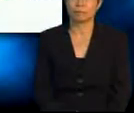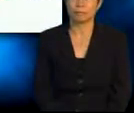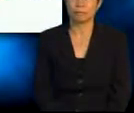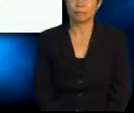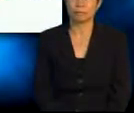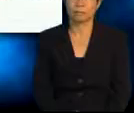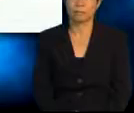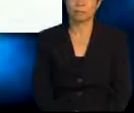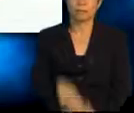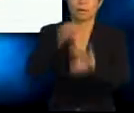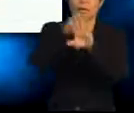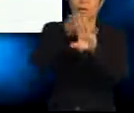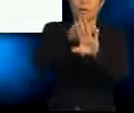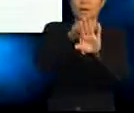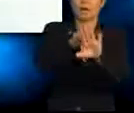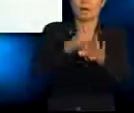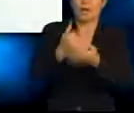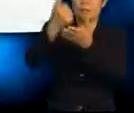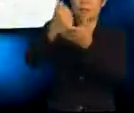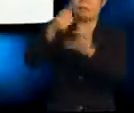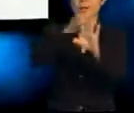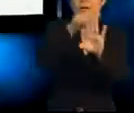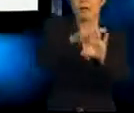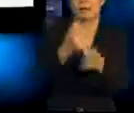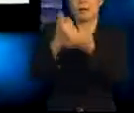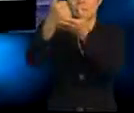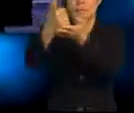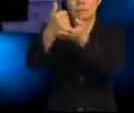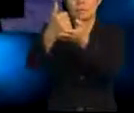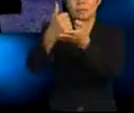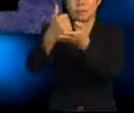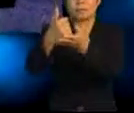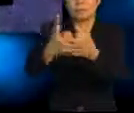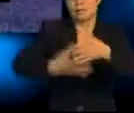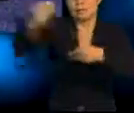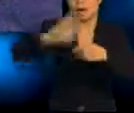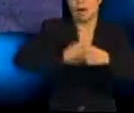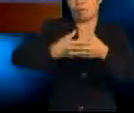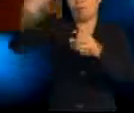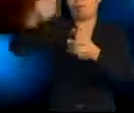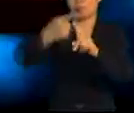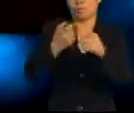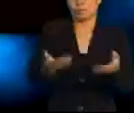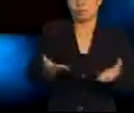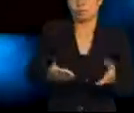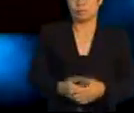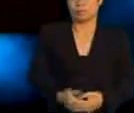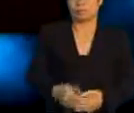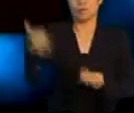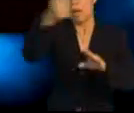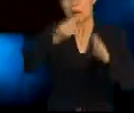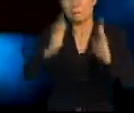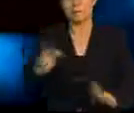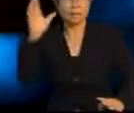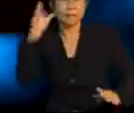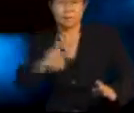Hey! Hey! Help! Help! Get me out of here! Can anybody hear